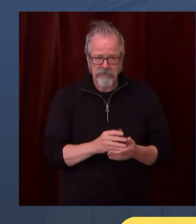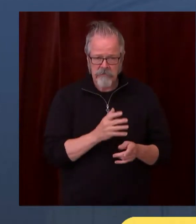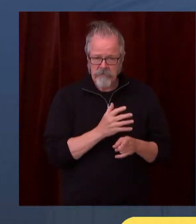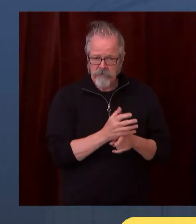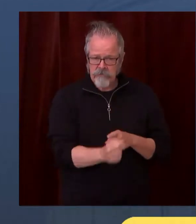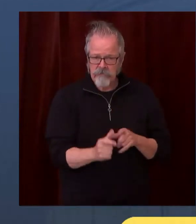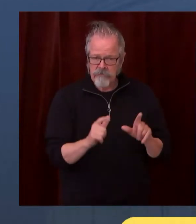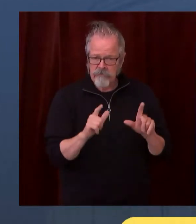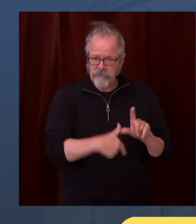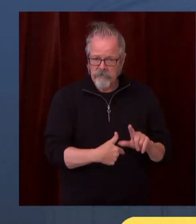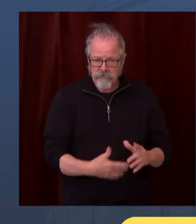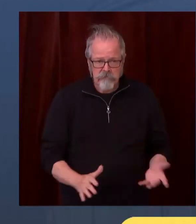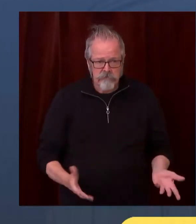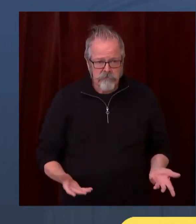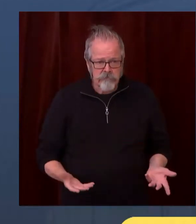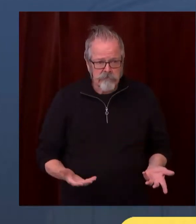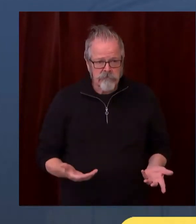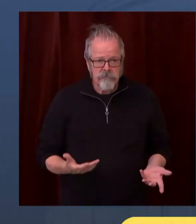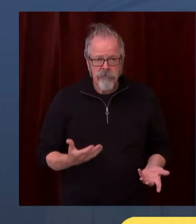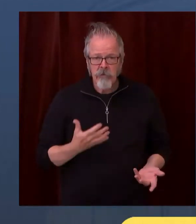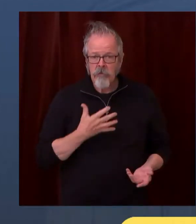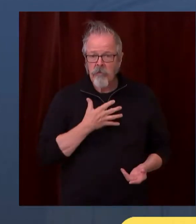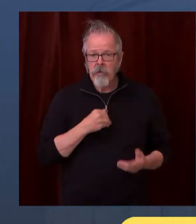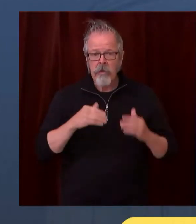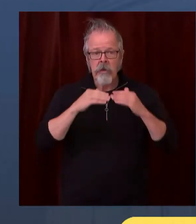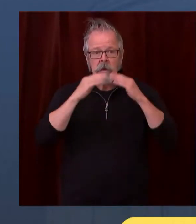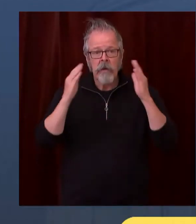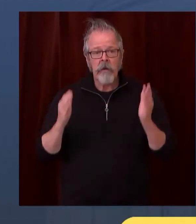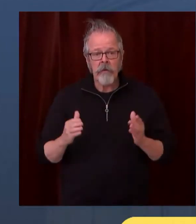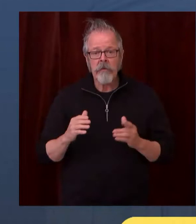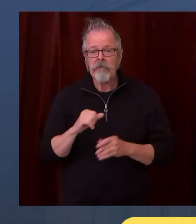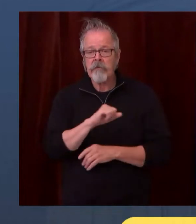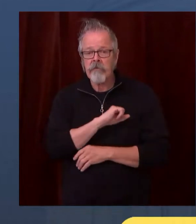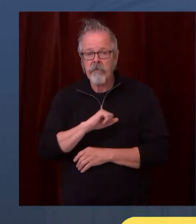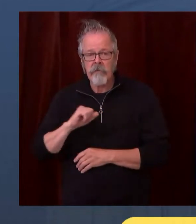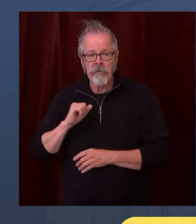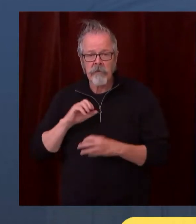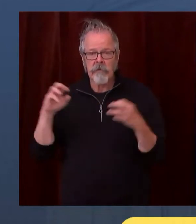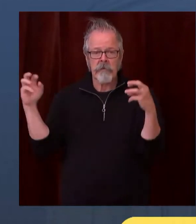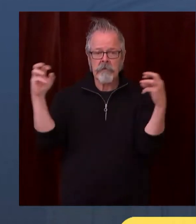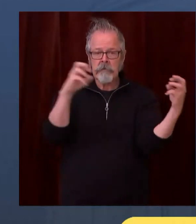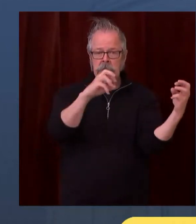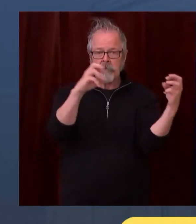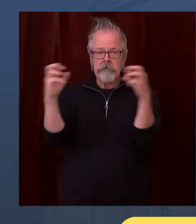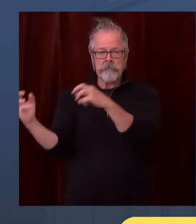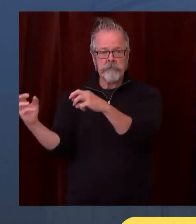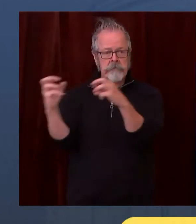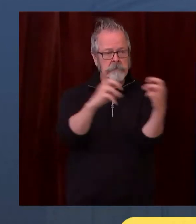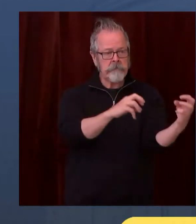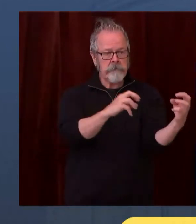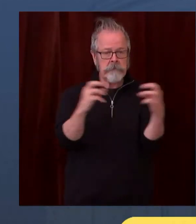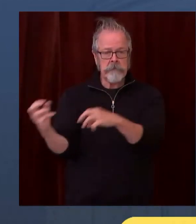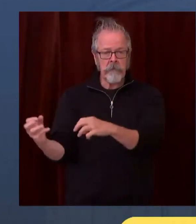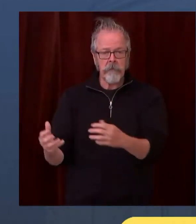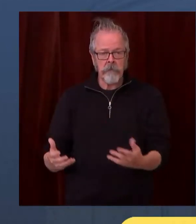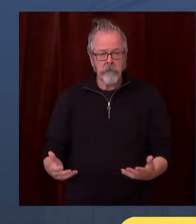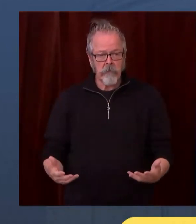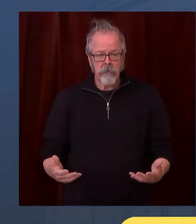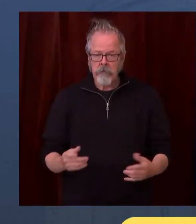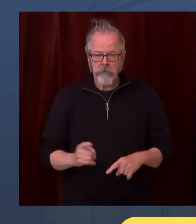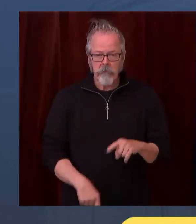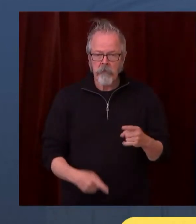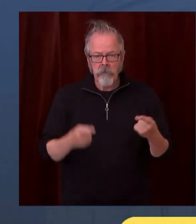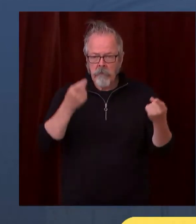White House, at the moment, that is likely not to proceed. And that is extremely